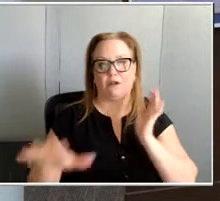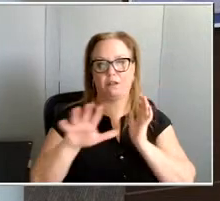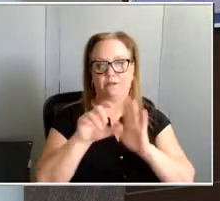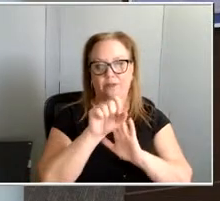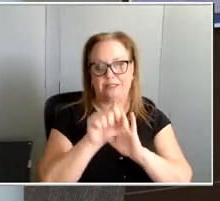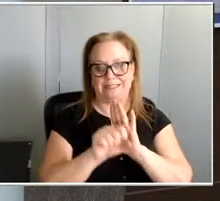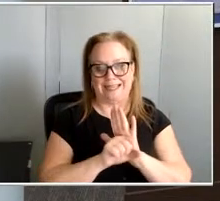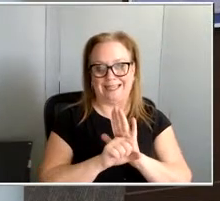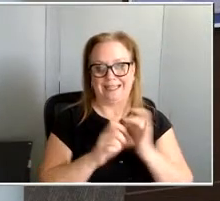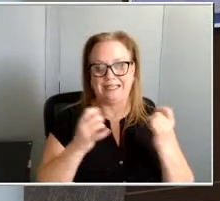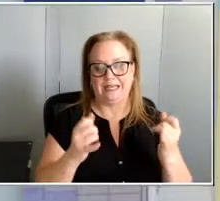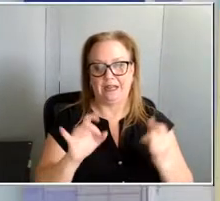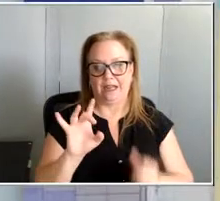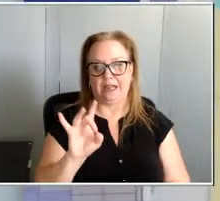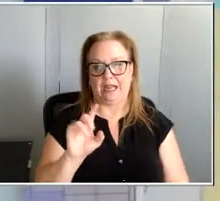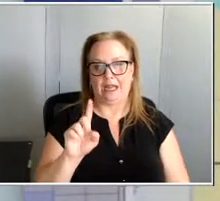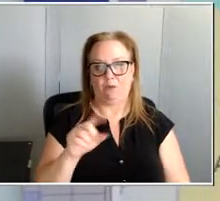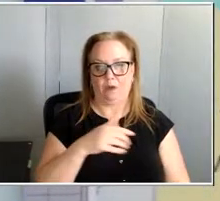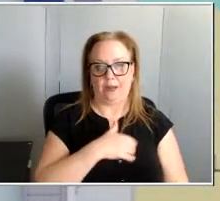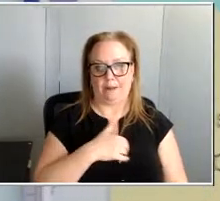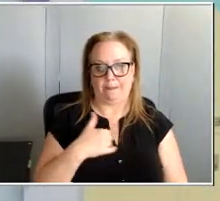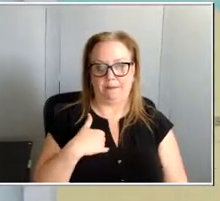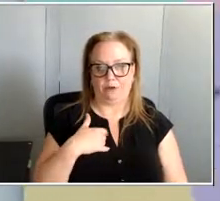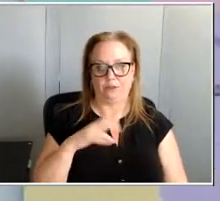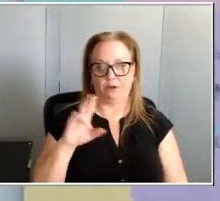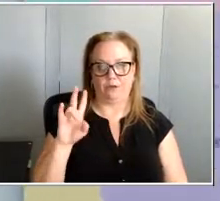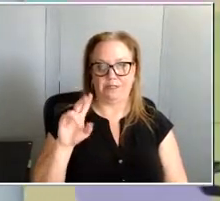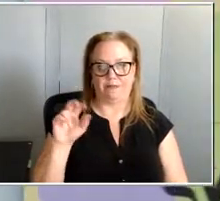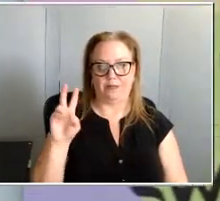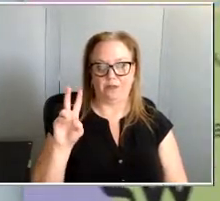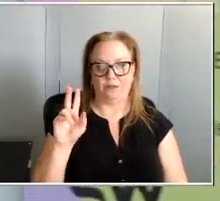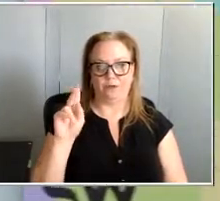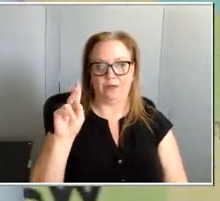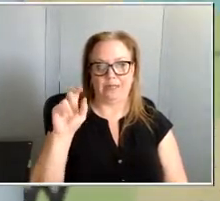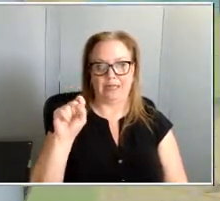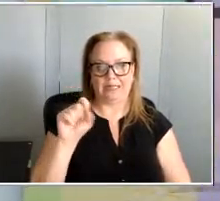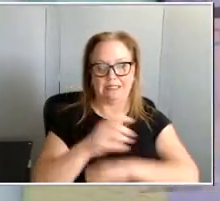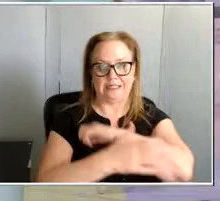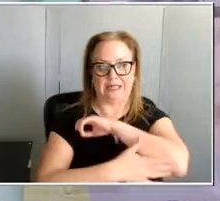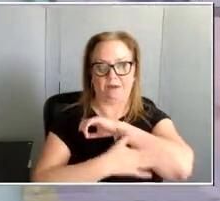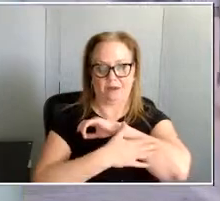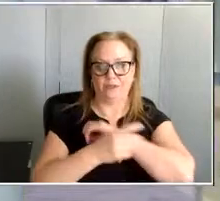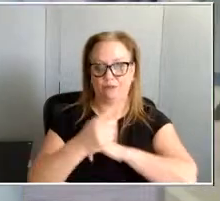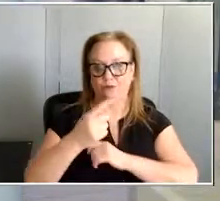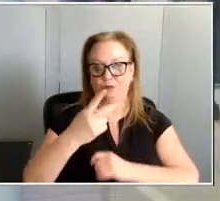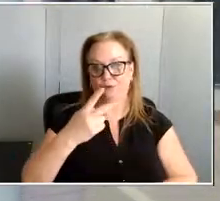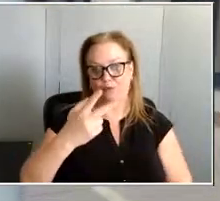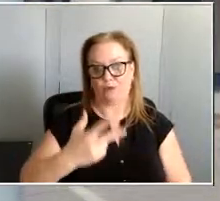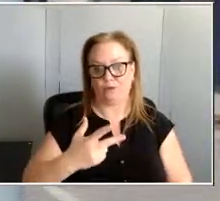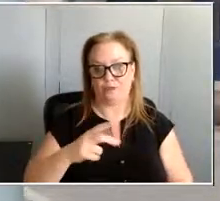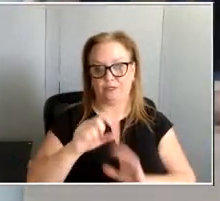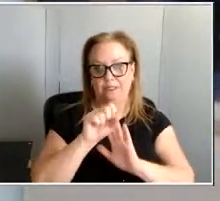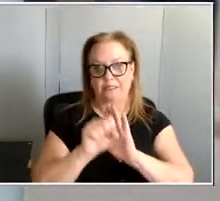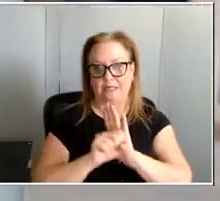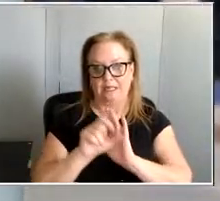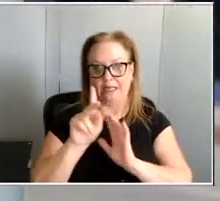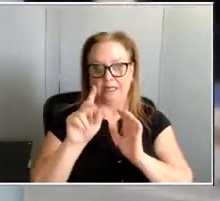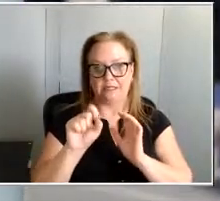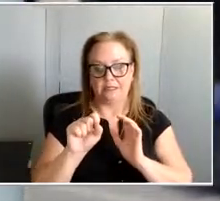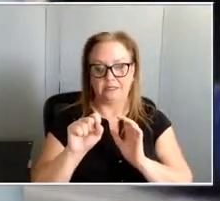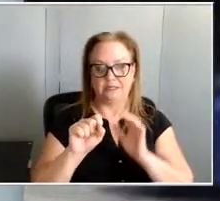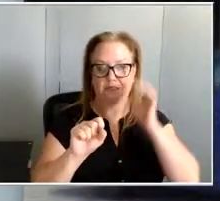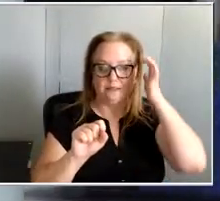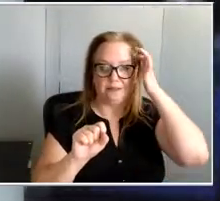today, we have 81 members across 72 Kansas counties, roughly 2/3 of the state of Kansas. He wasn't done yet.